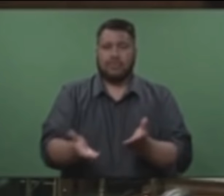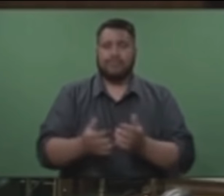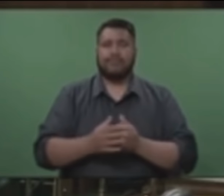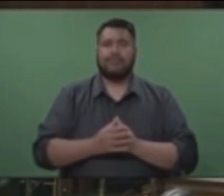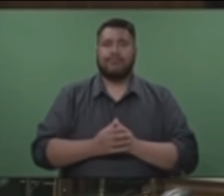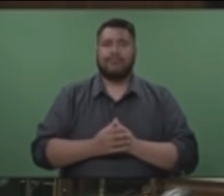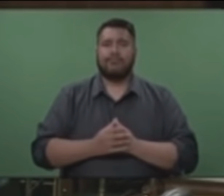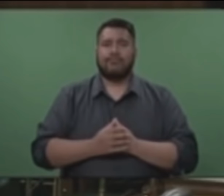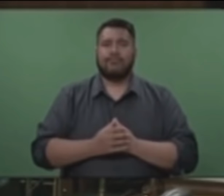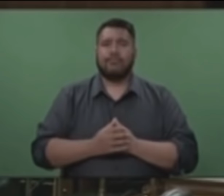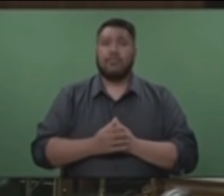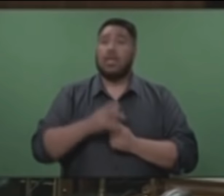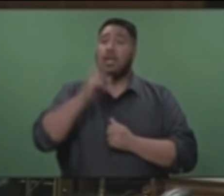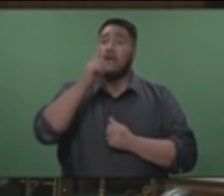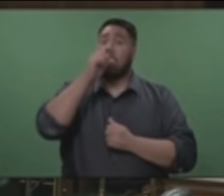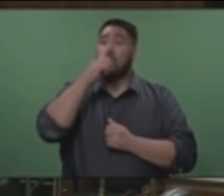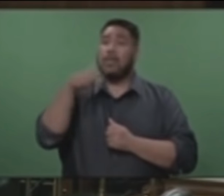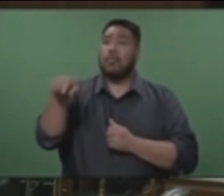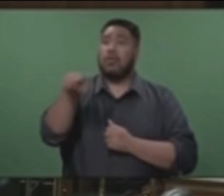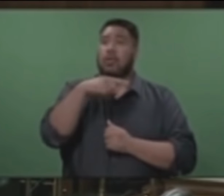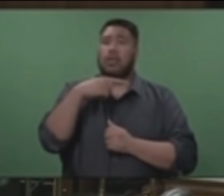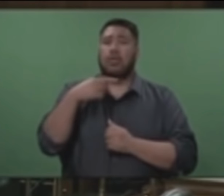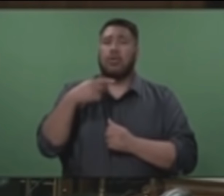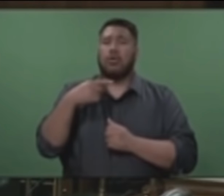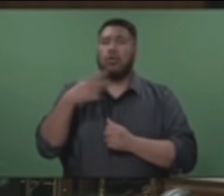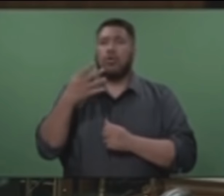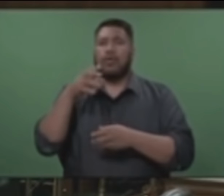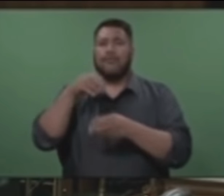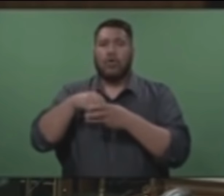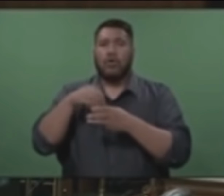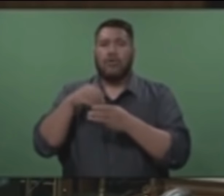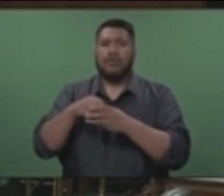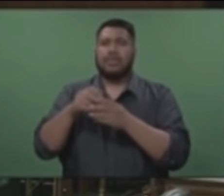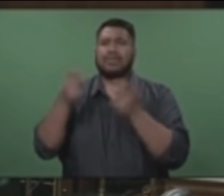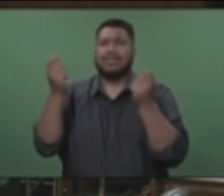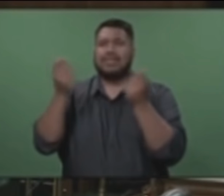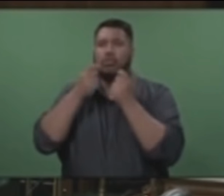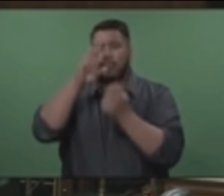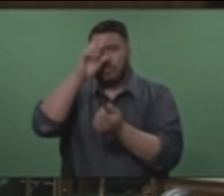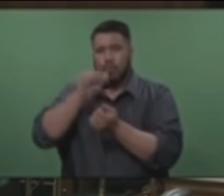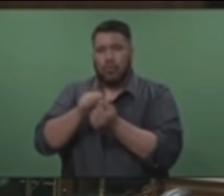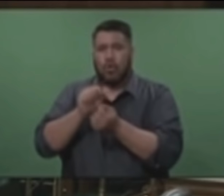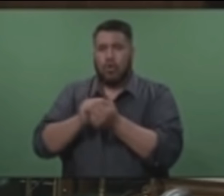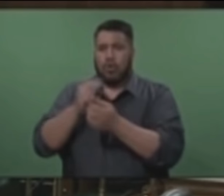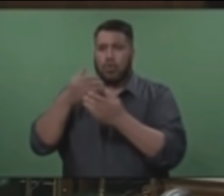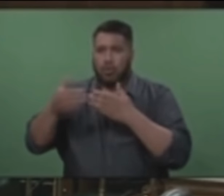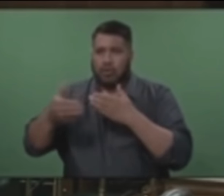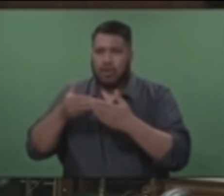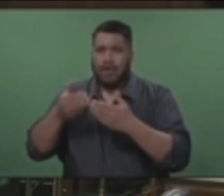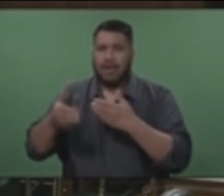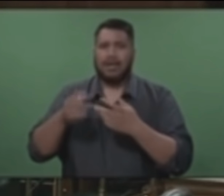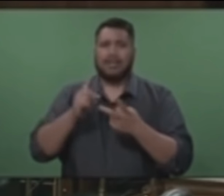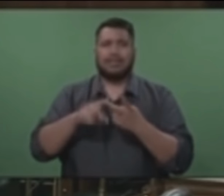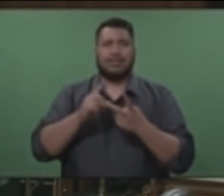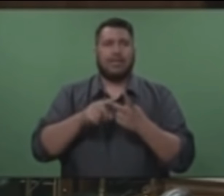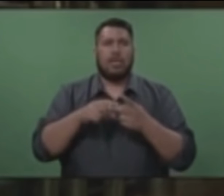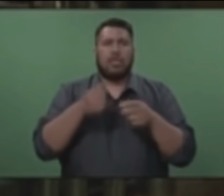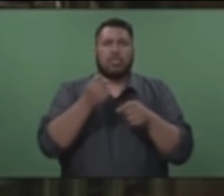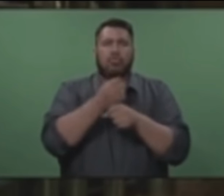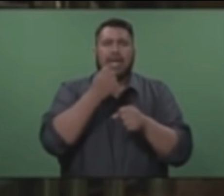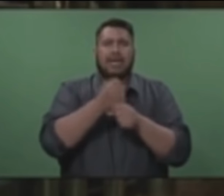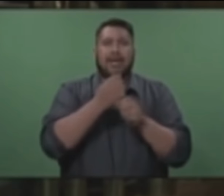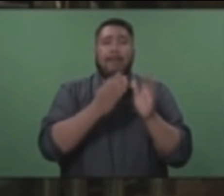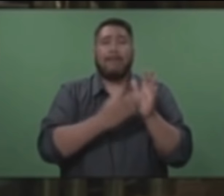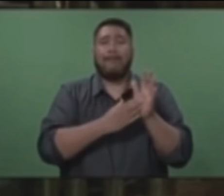vigils, created memes of affirmation, left flowers and donated millions of dollars to show the